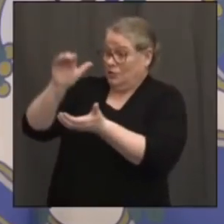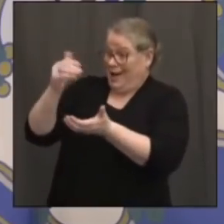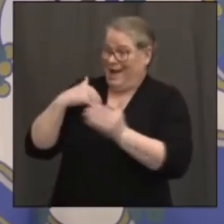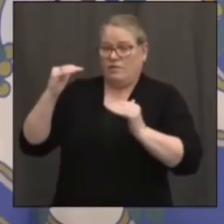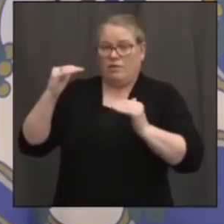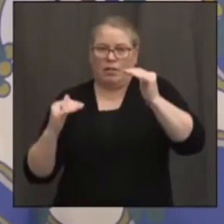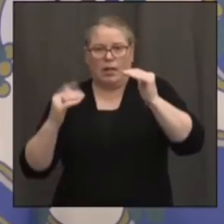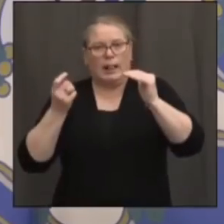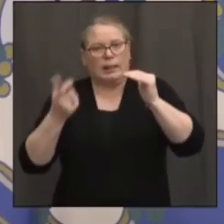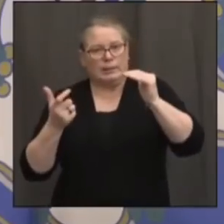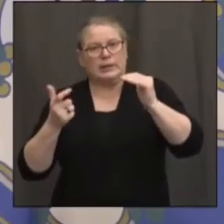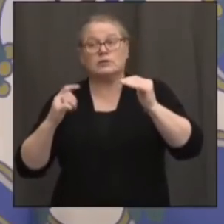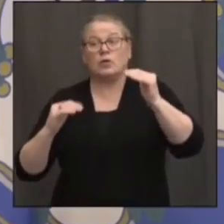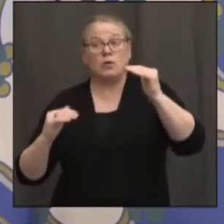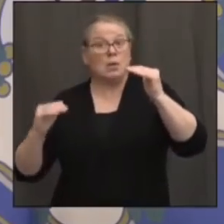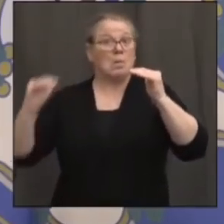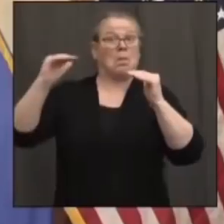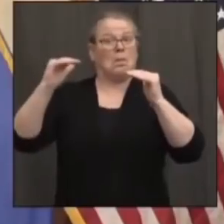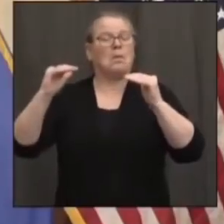weeks.